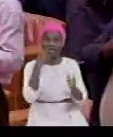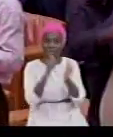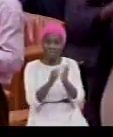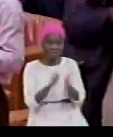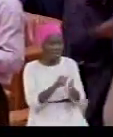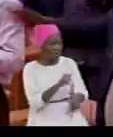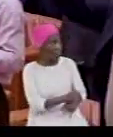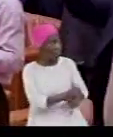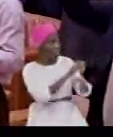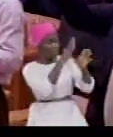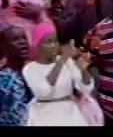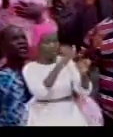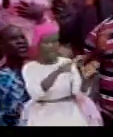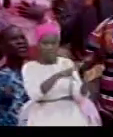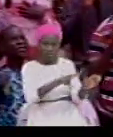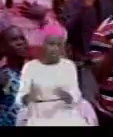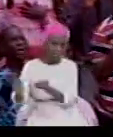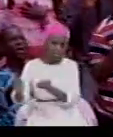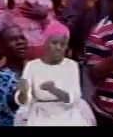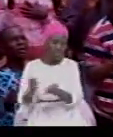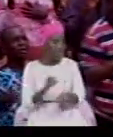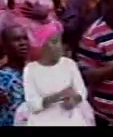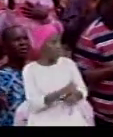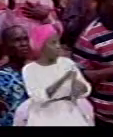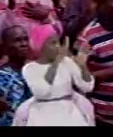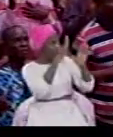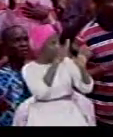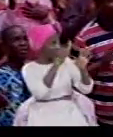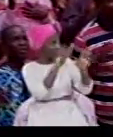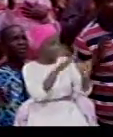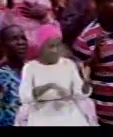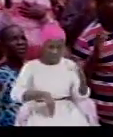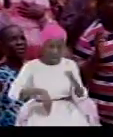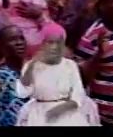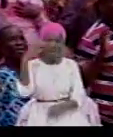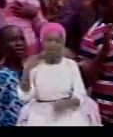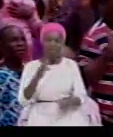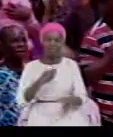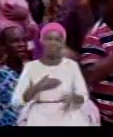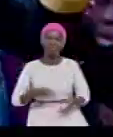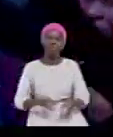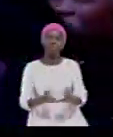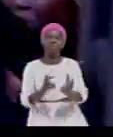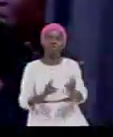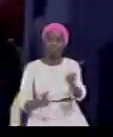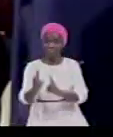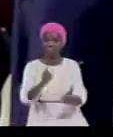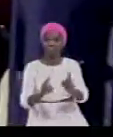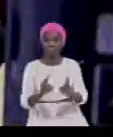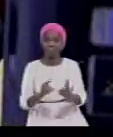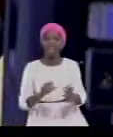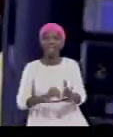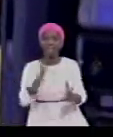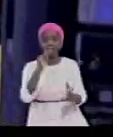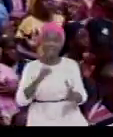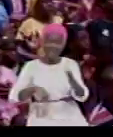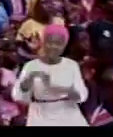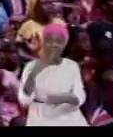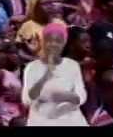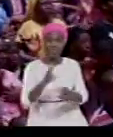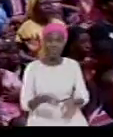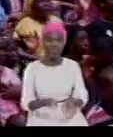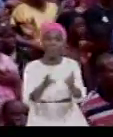mountain, move. Mountain, get out of my way. It's out of your way already